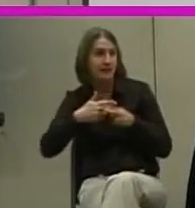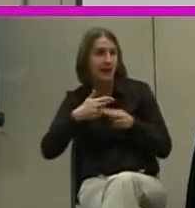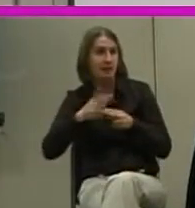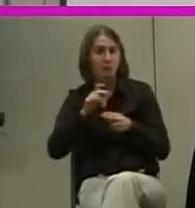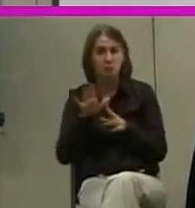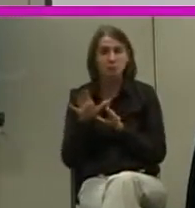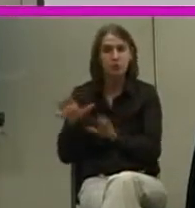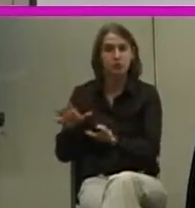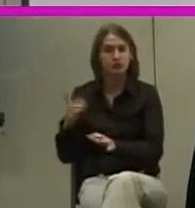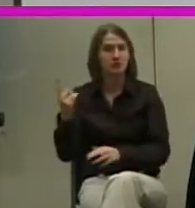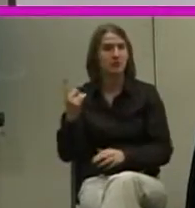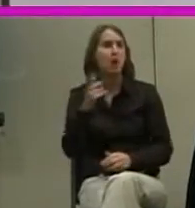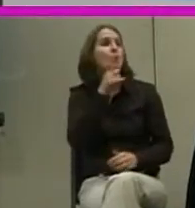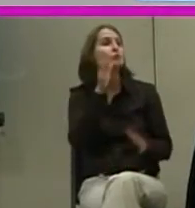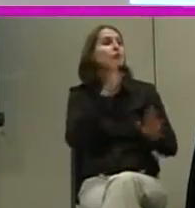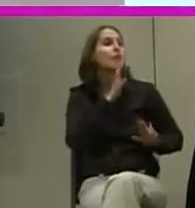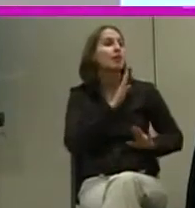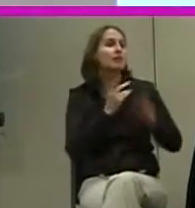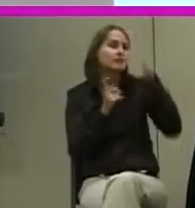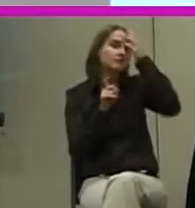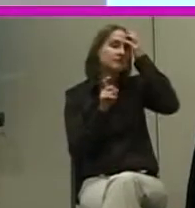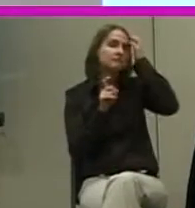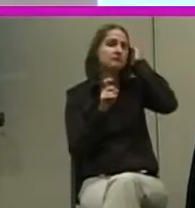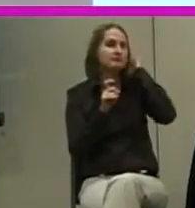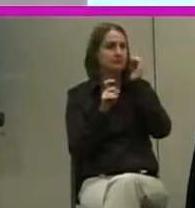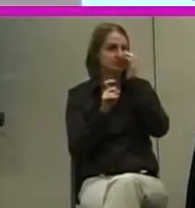something, who gets in trouble?